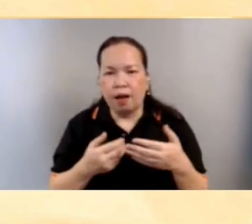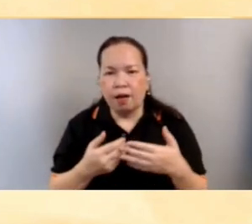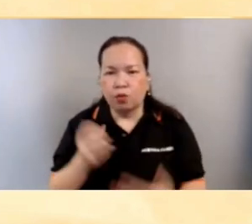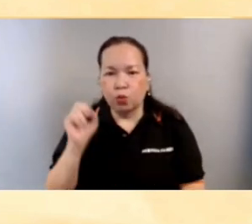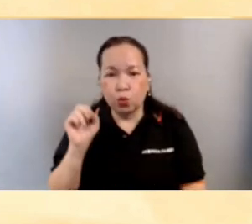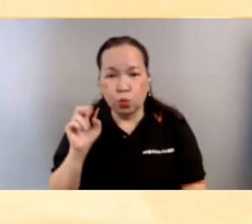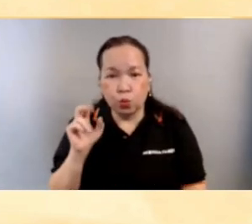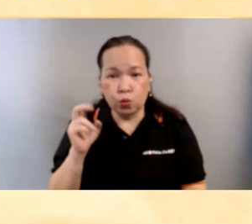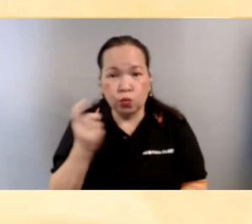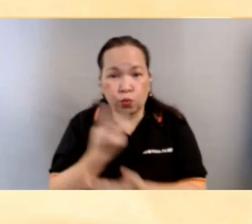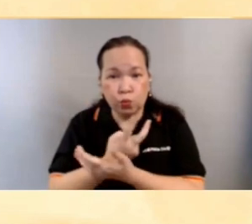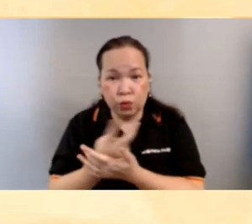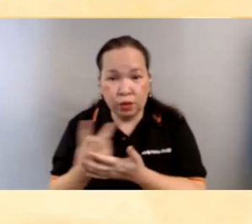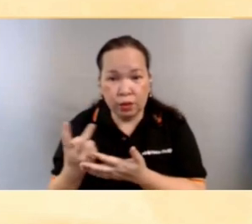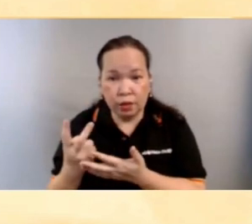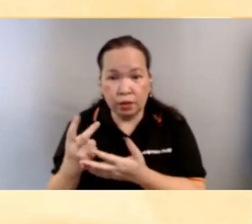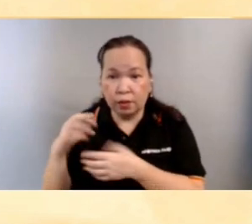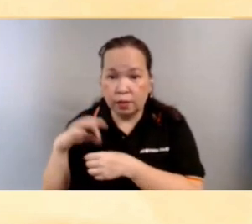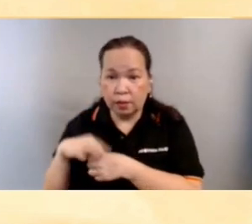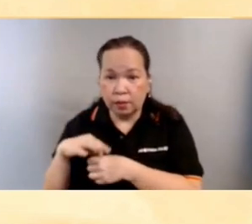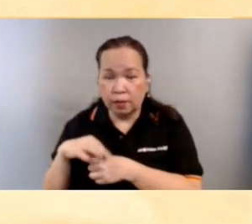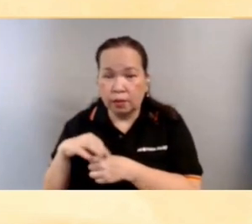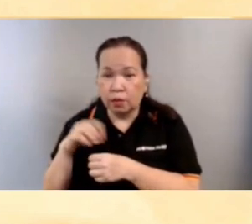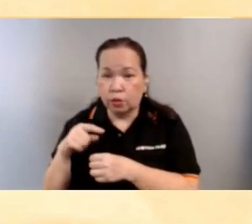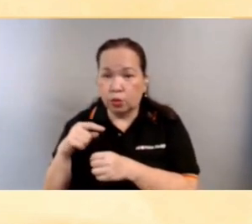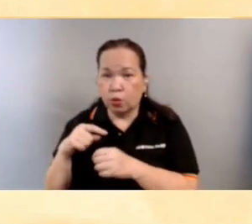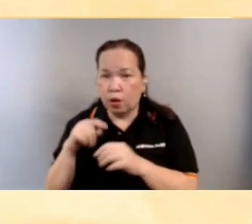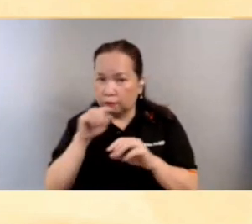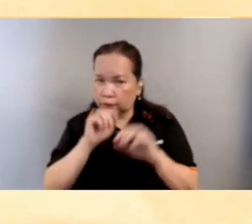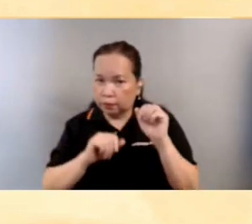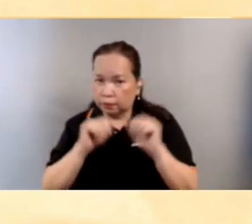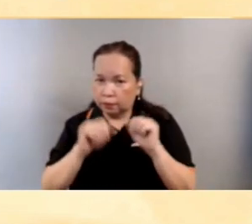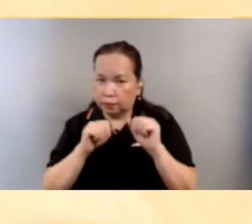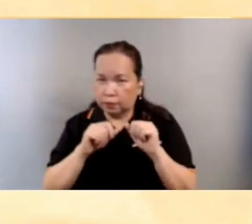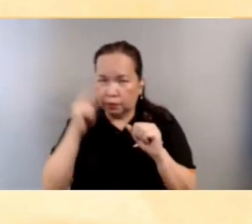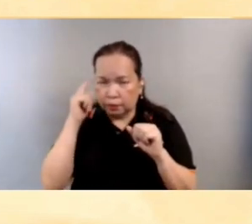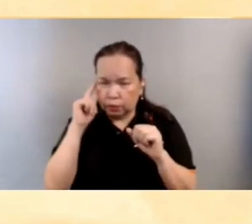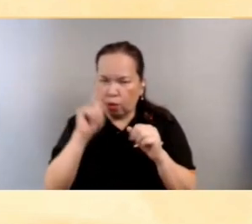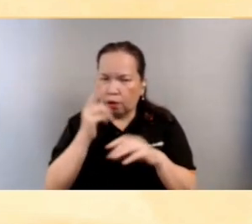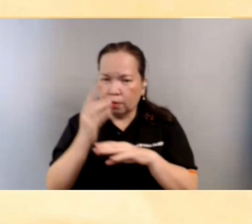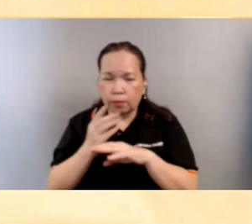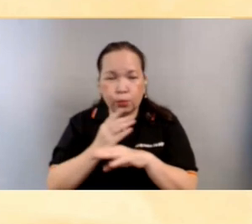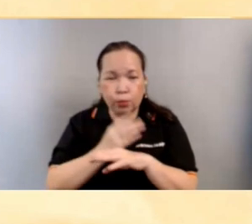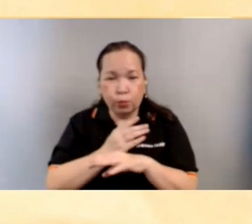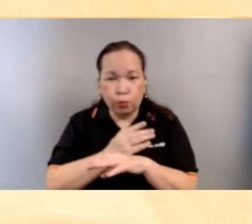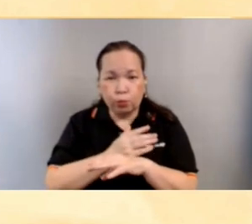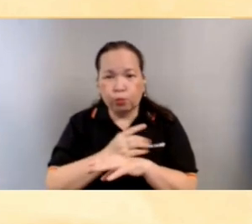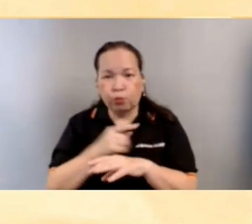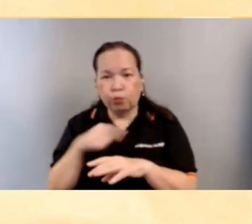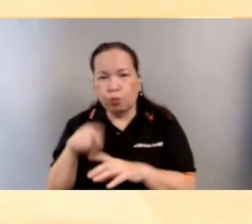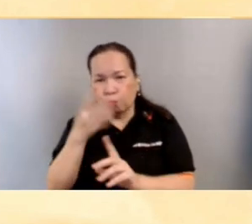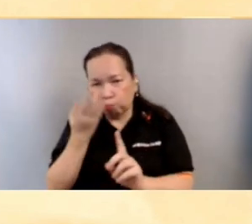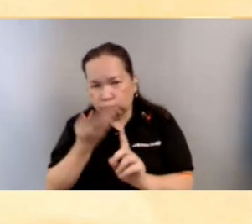12-week program where you evaluate the changes, the upsetting thoughts and the beliefs of the